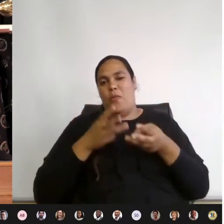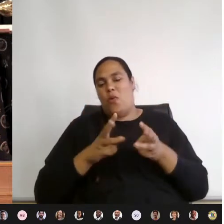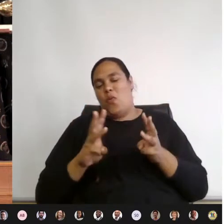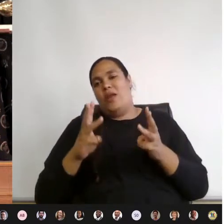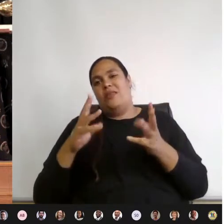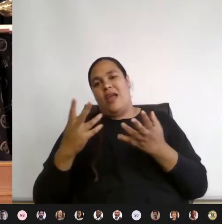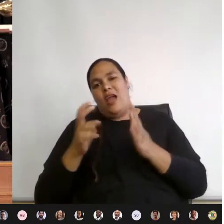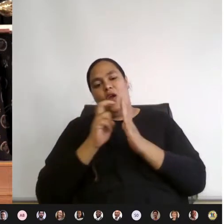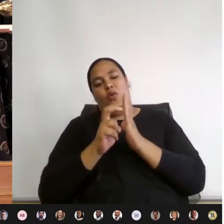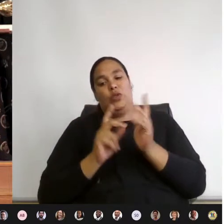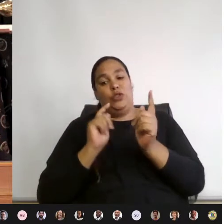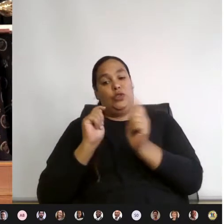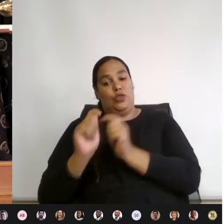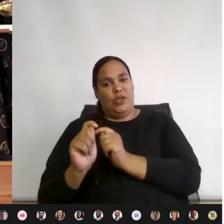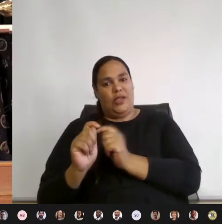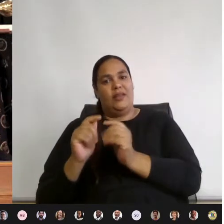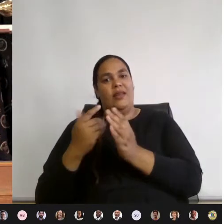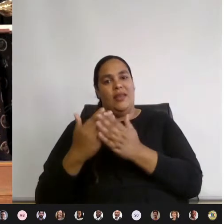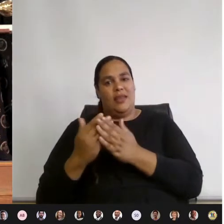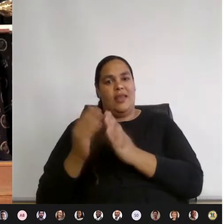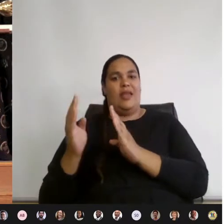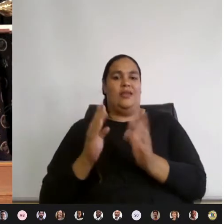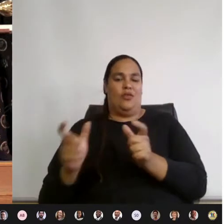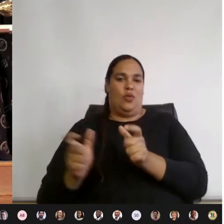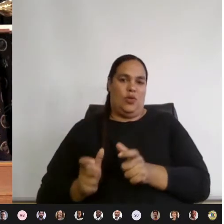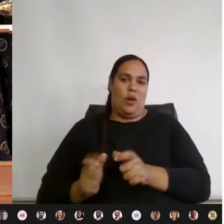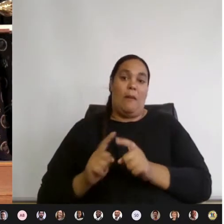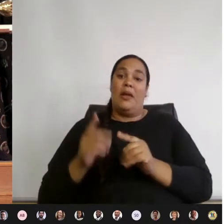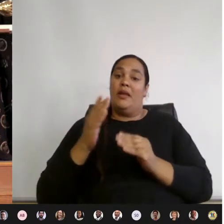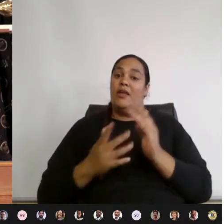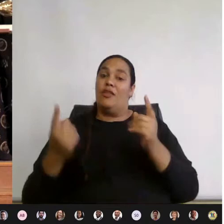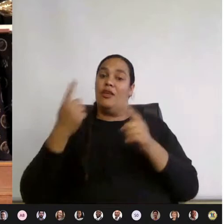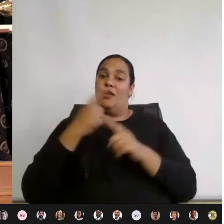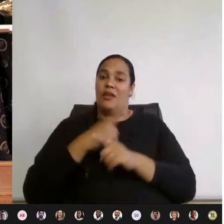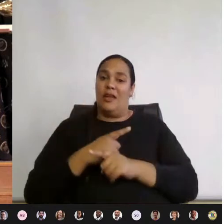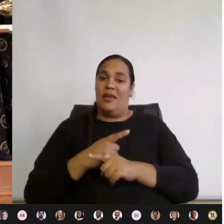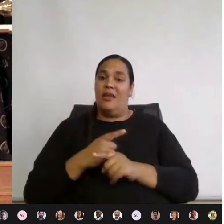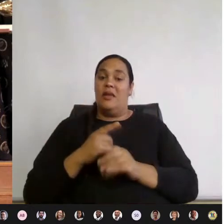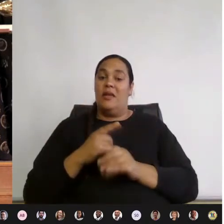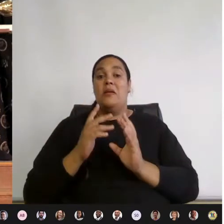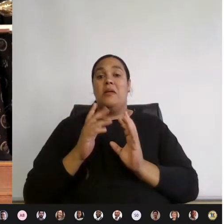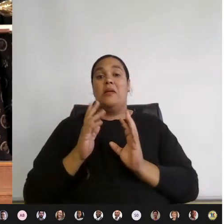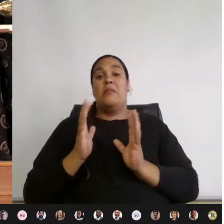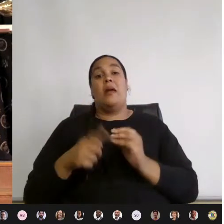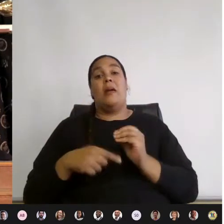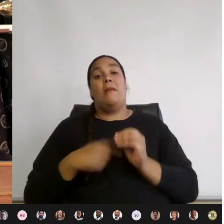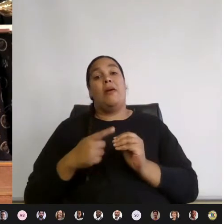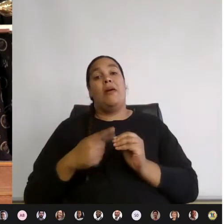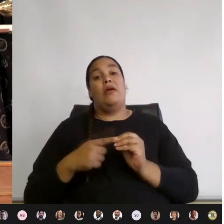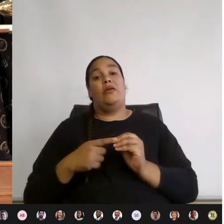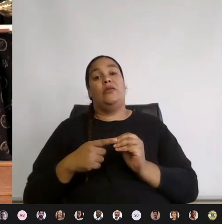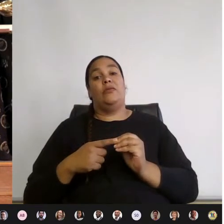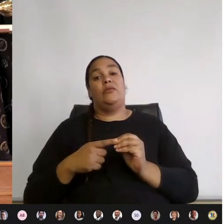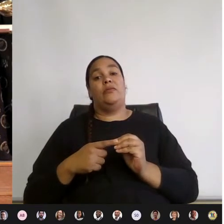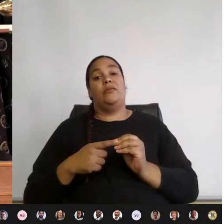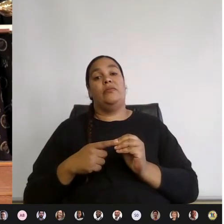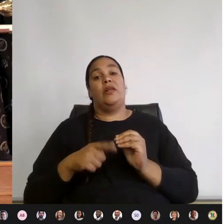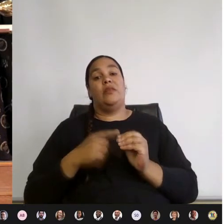that change it and enable behavior change. At the end of the day, it is not about, it is actually about